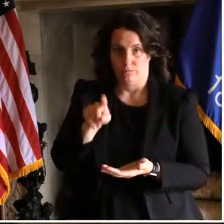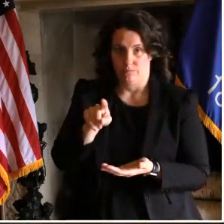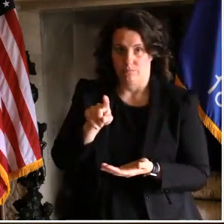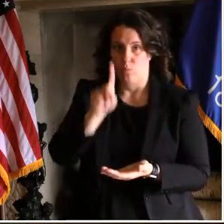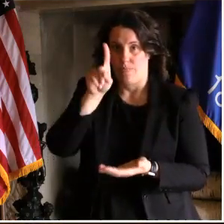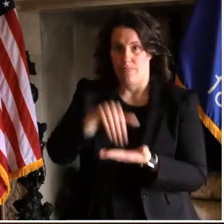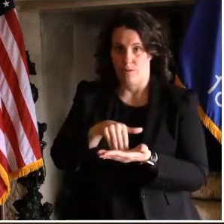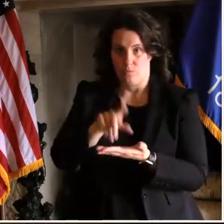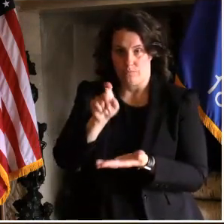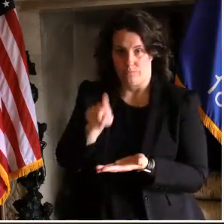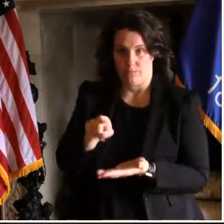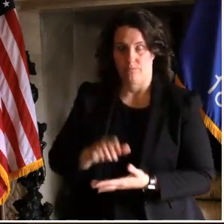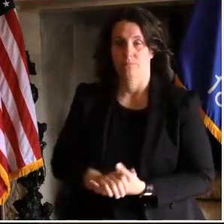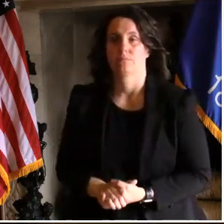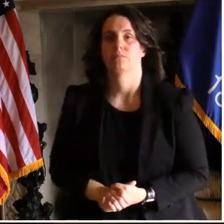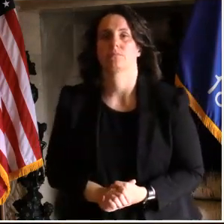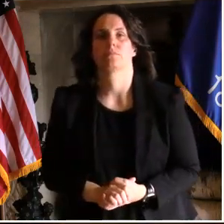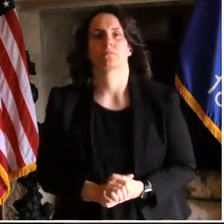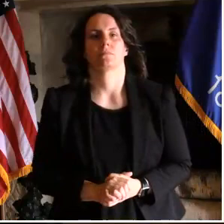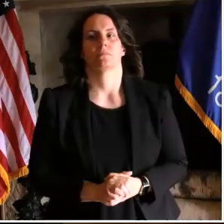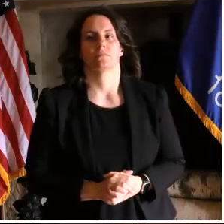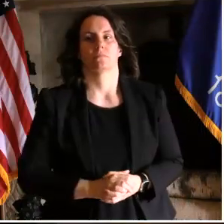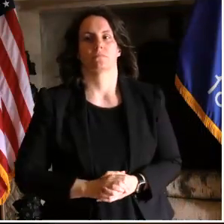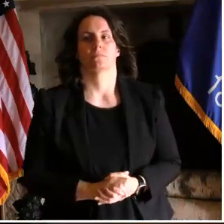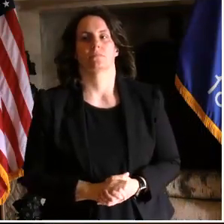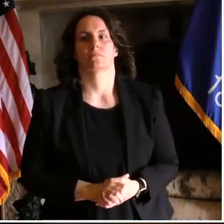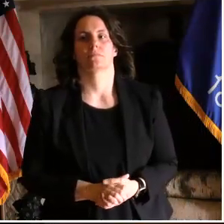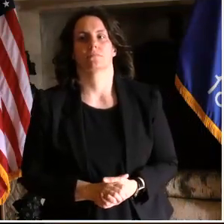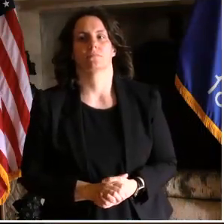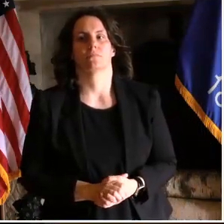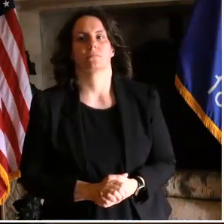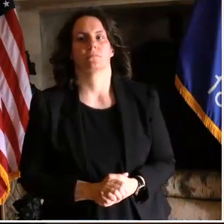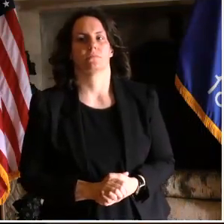Do you mean the difference between the total negatives yesterday and today?